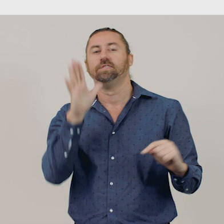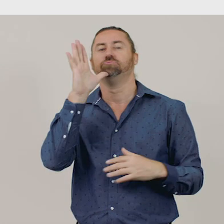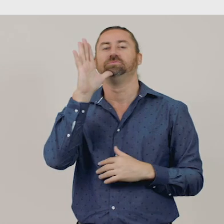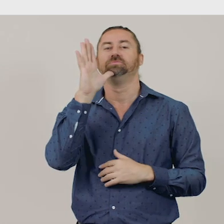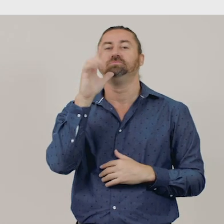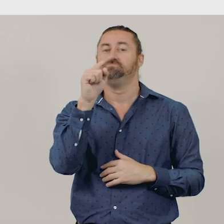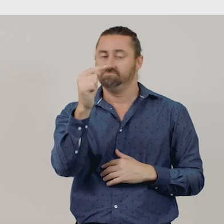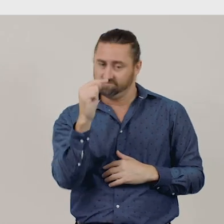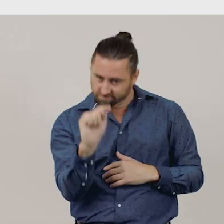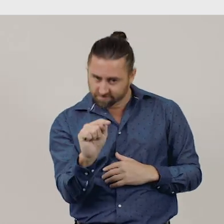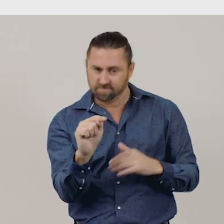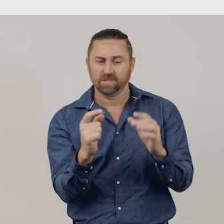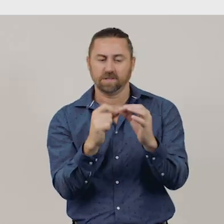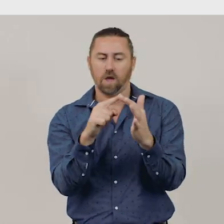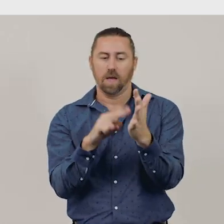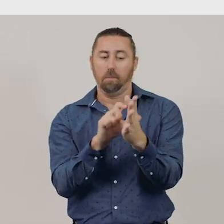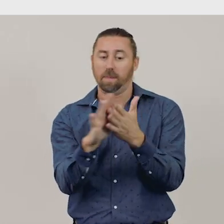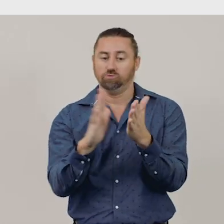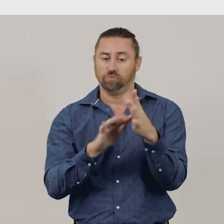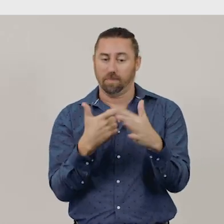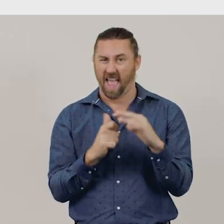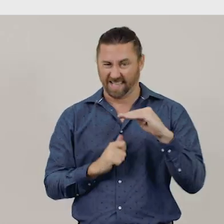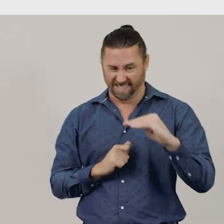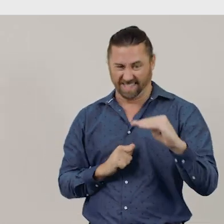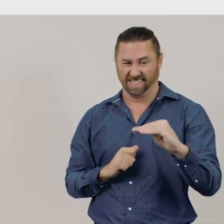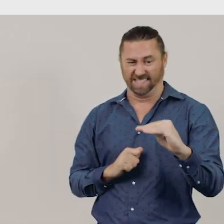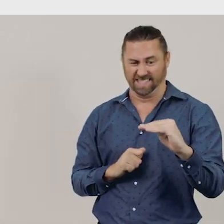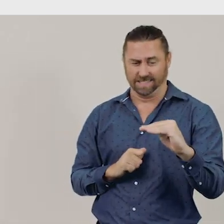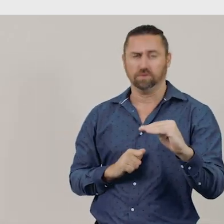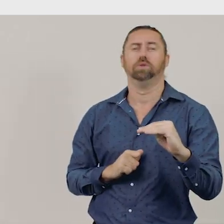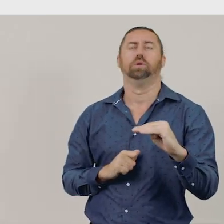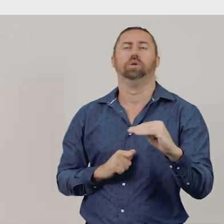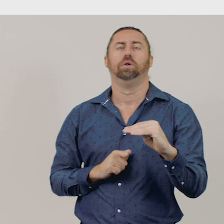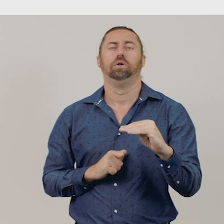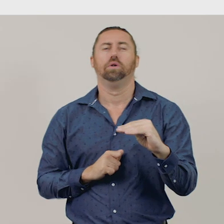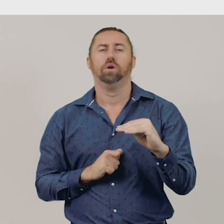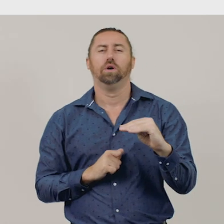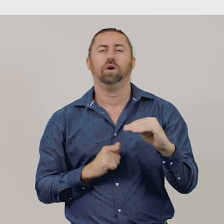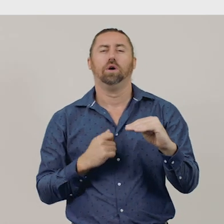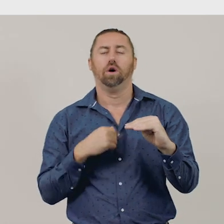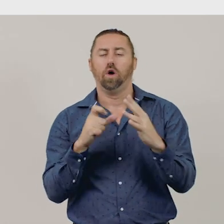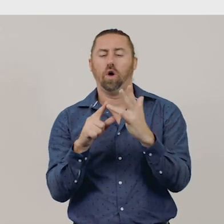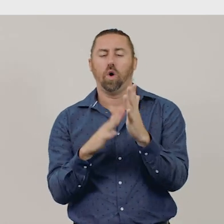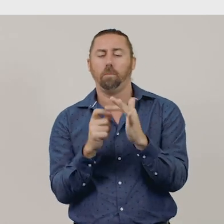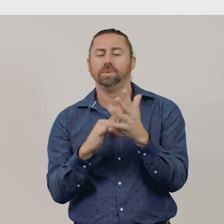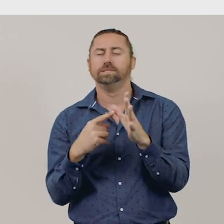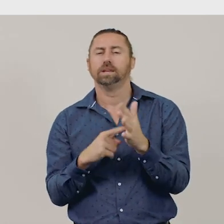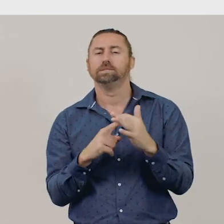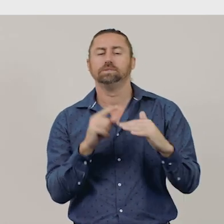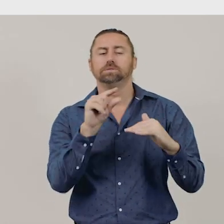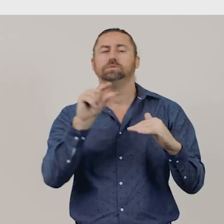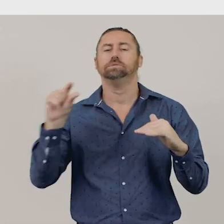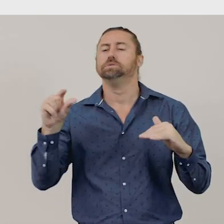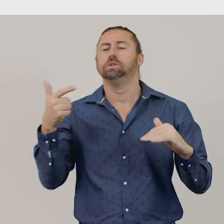2,500. This would be our benchmark value. Now, how much do you think we would have to compensate by?